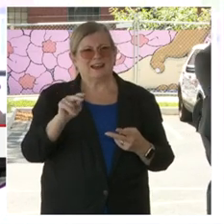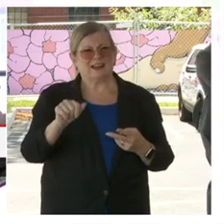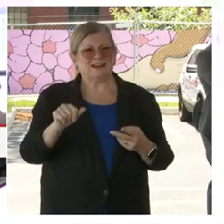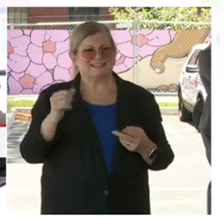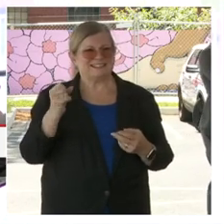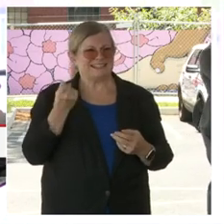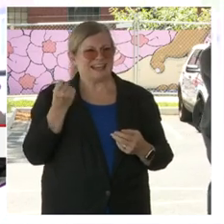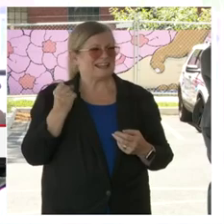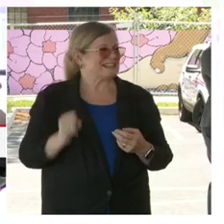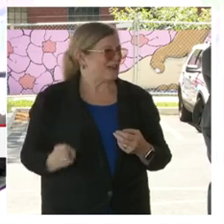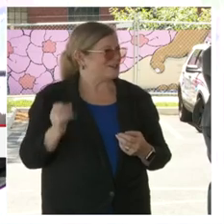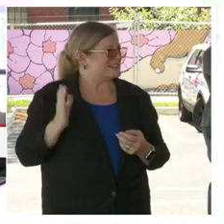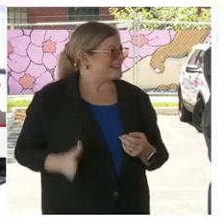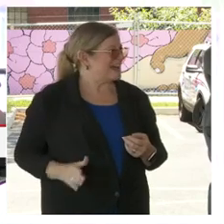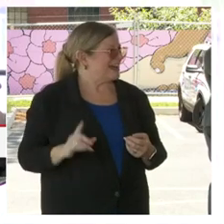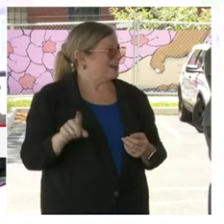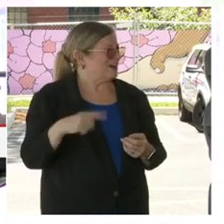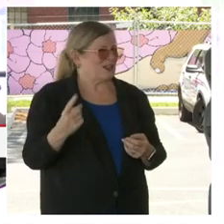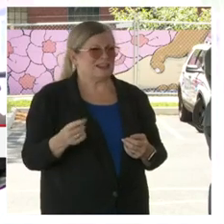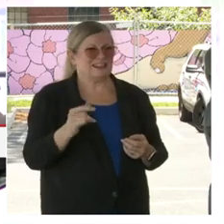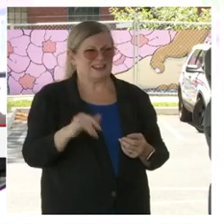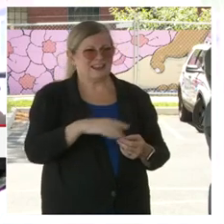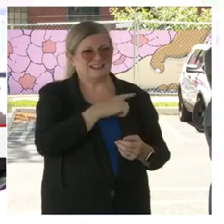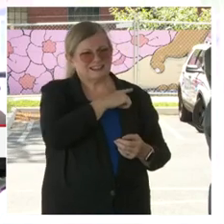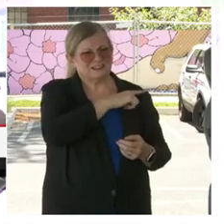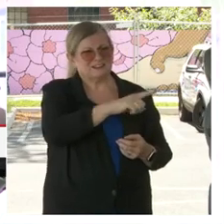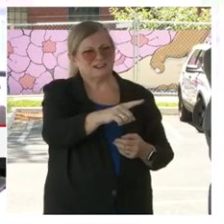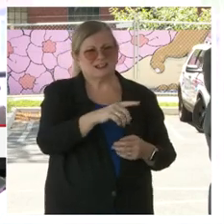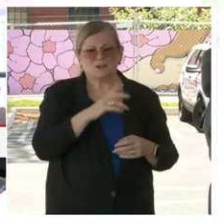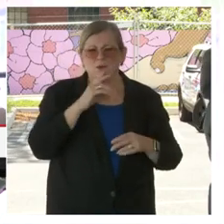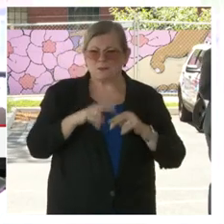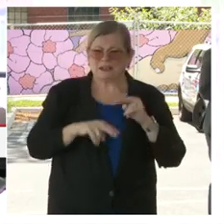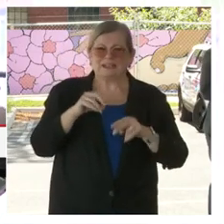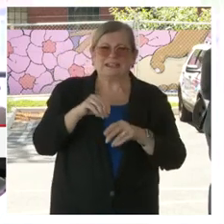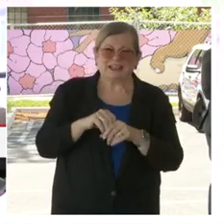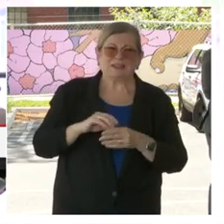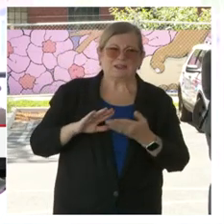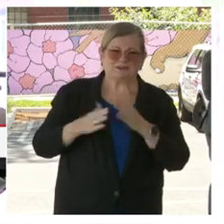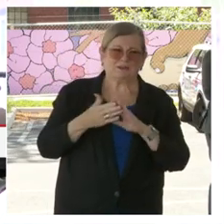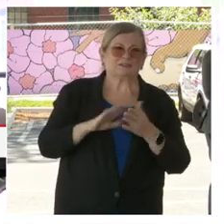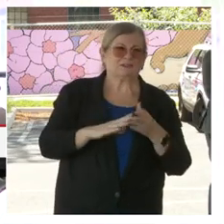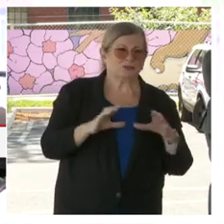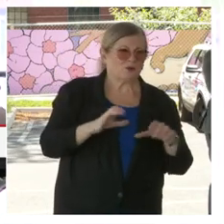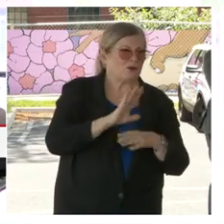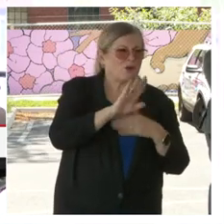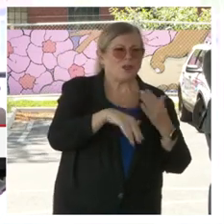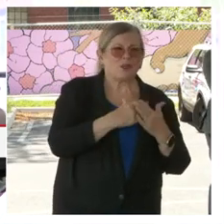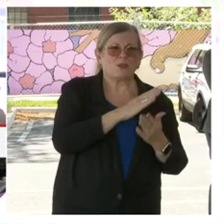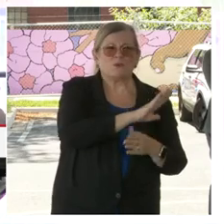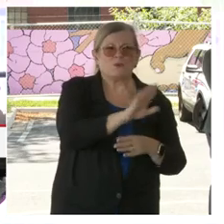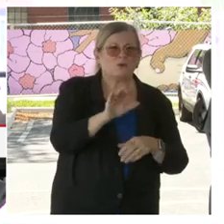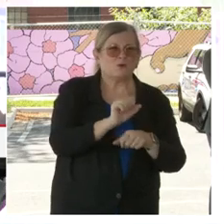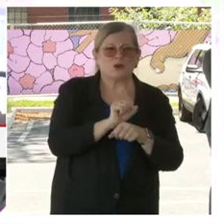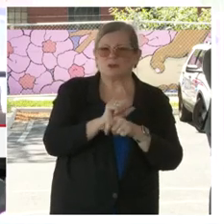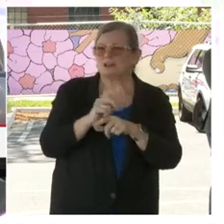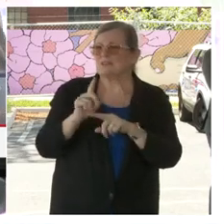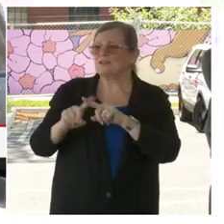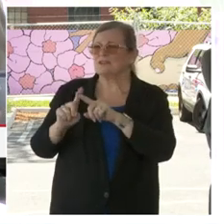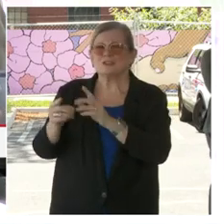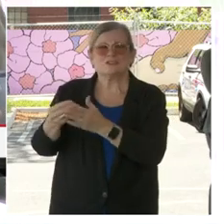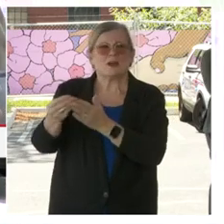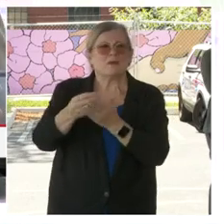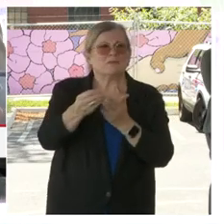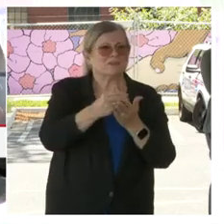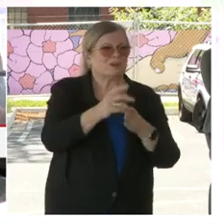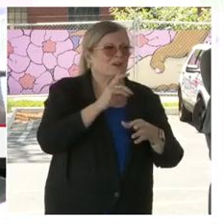always outside of the building, in the community doing great work. And all the retailers who will be in this space, not just for the interim, for the long